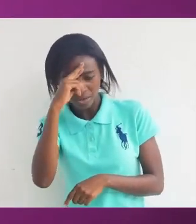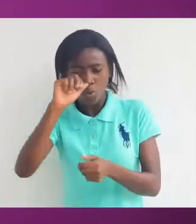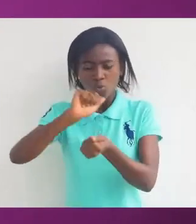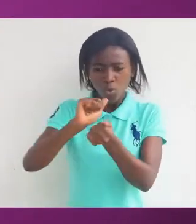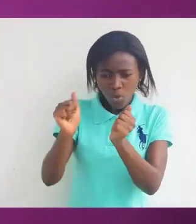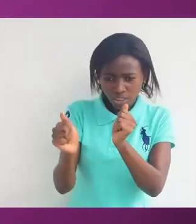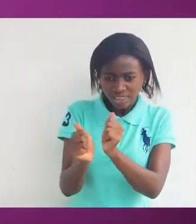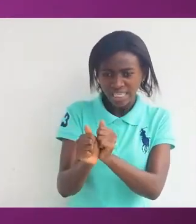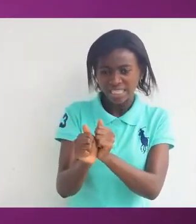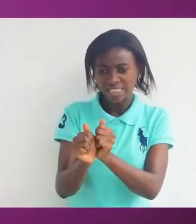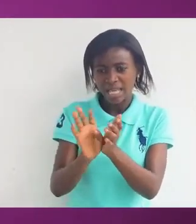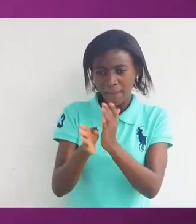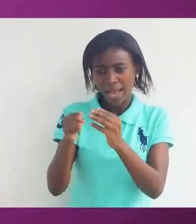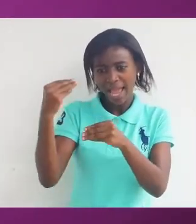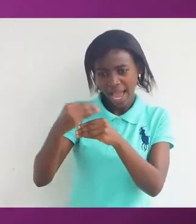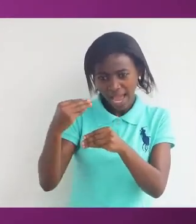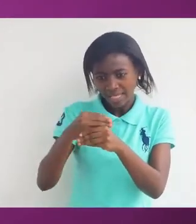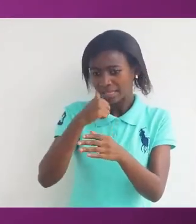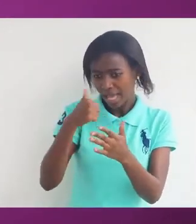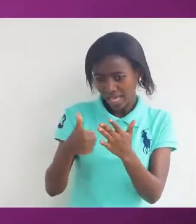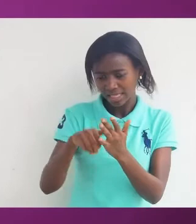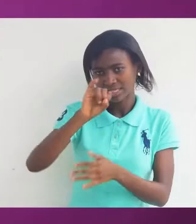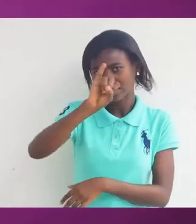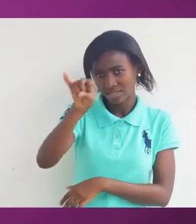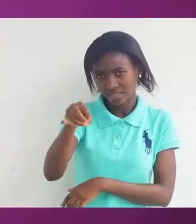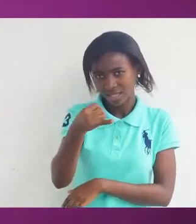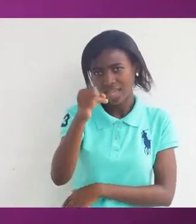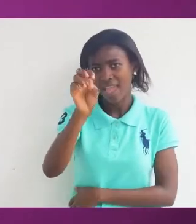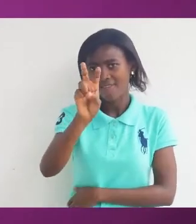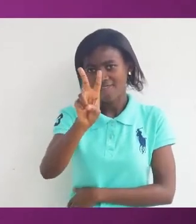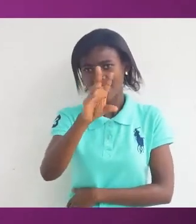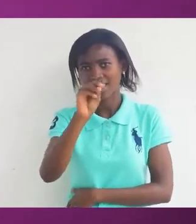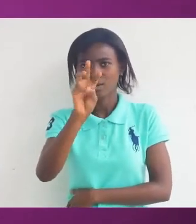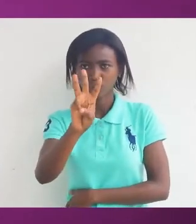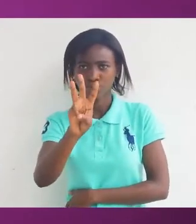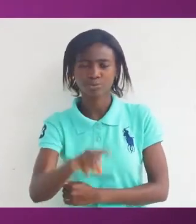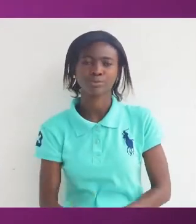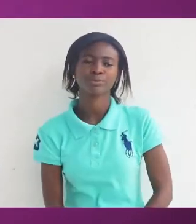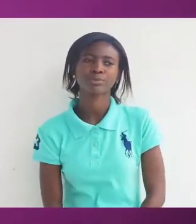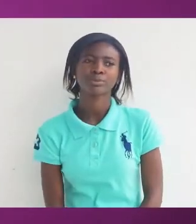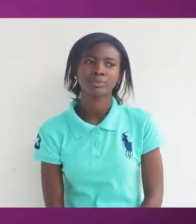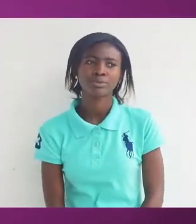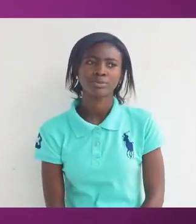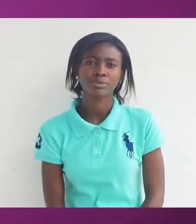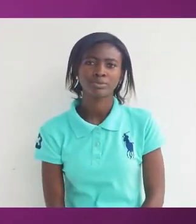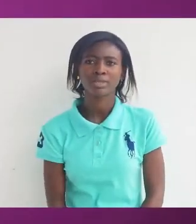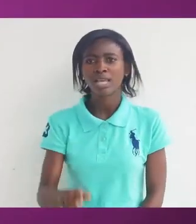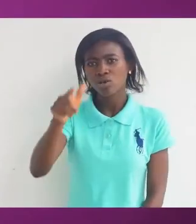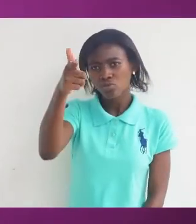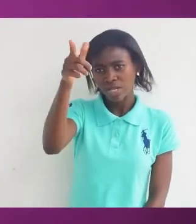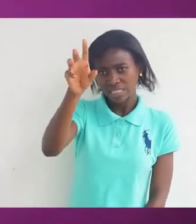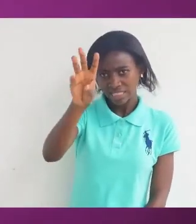alphabet by adding letters J, V, and W. The 26